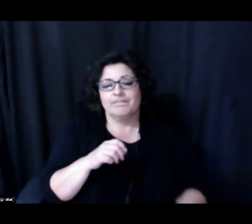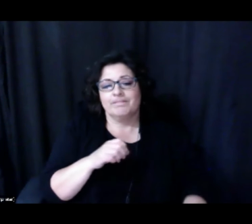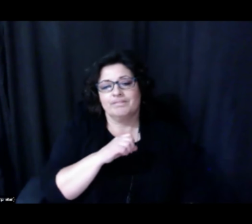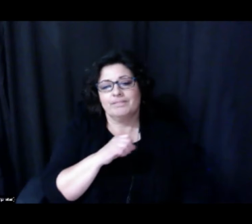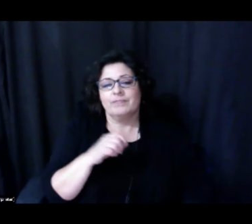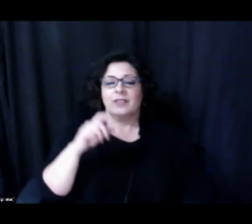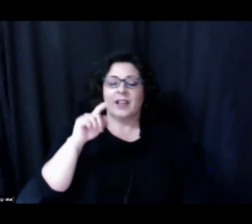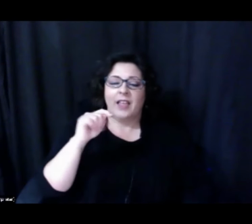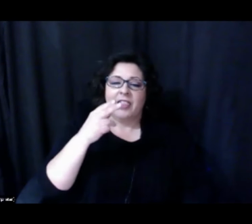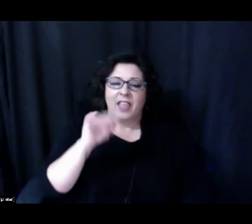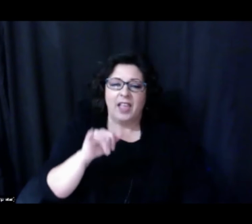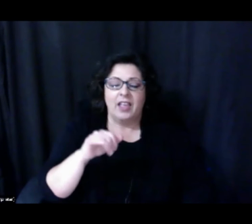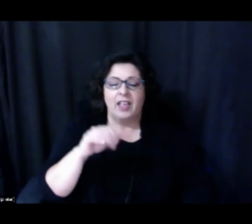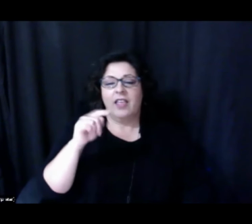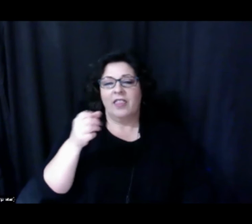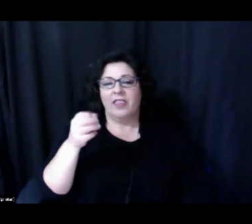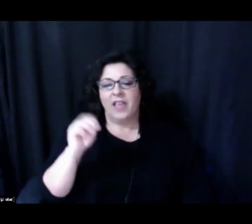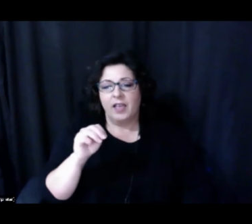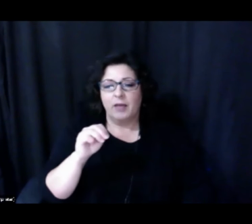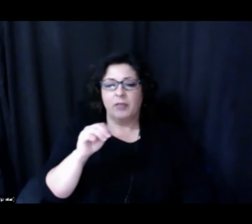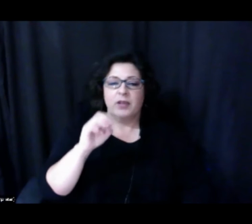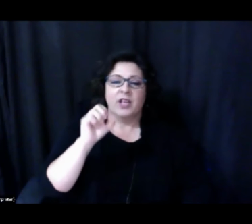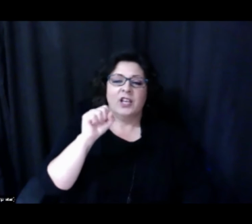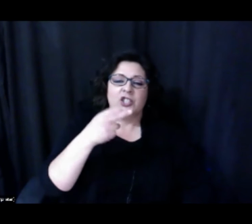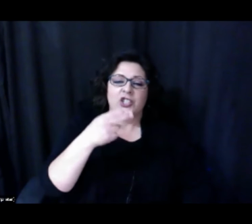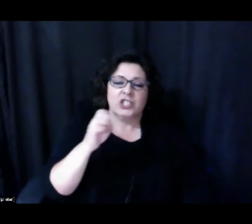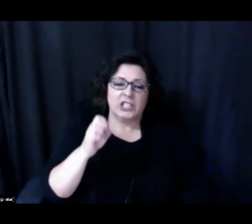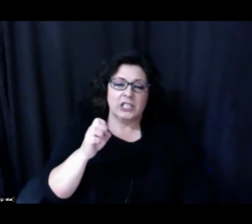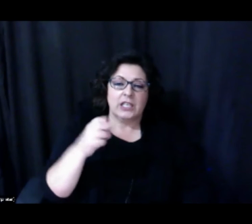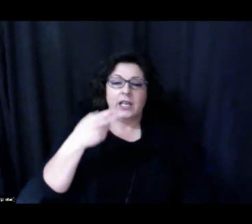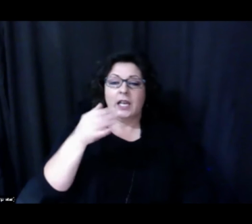They, them, she, him, her, they.